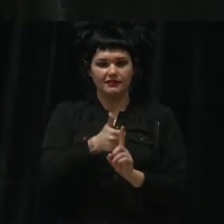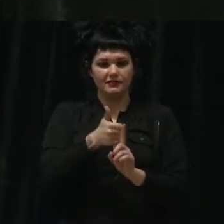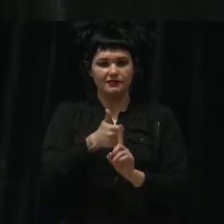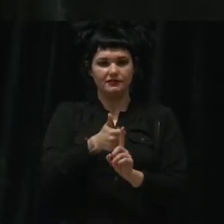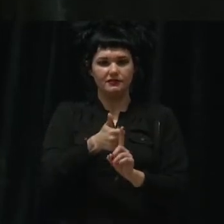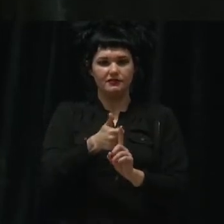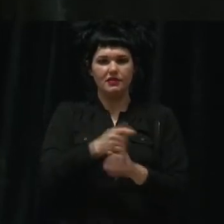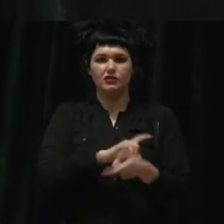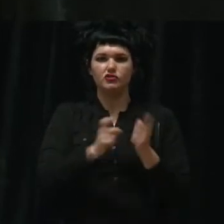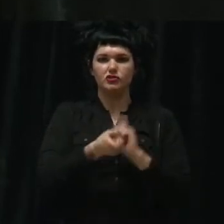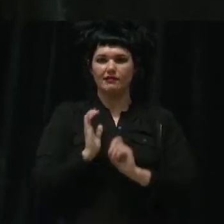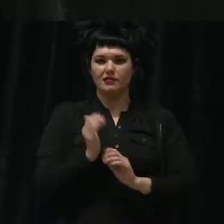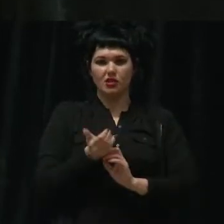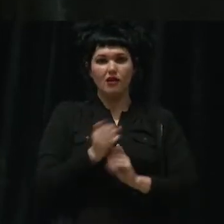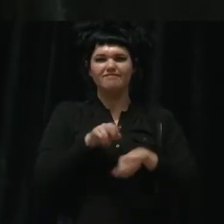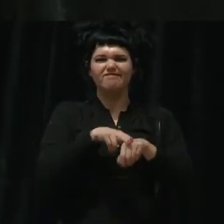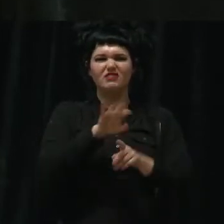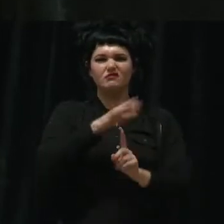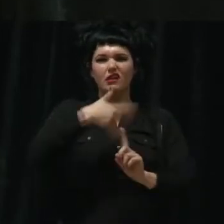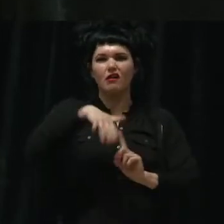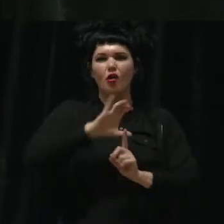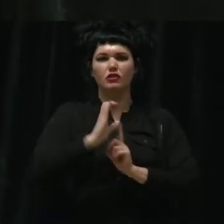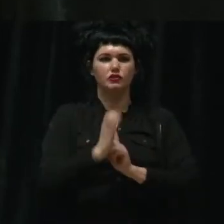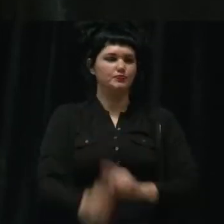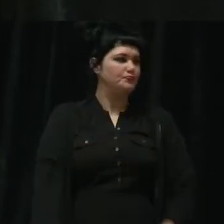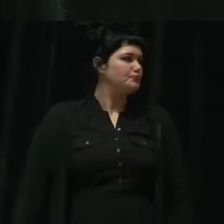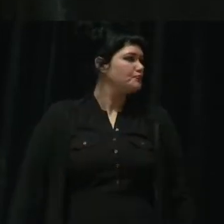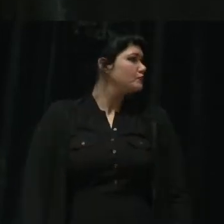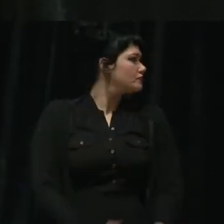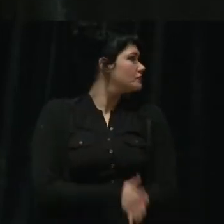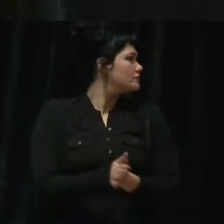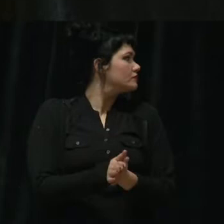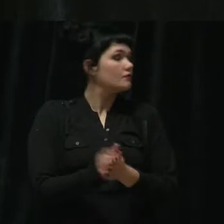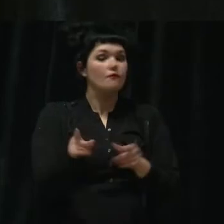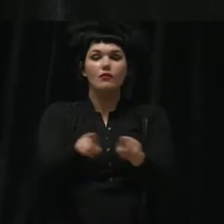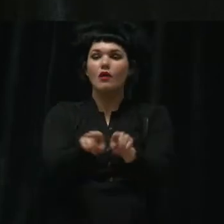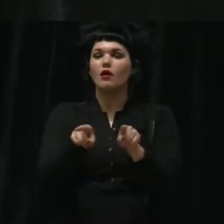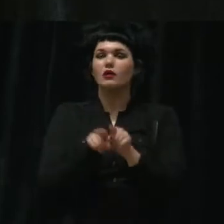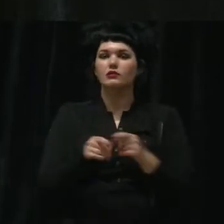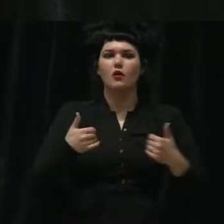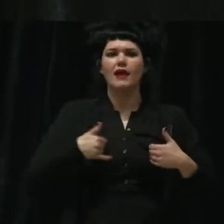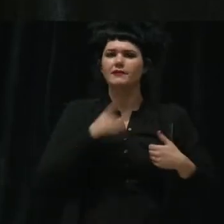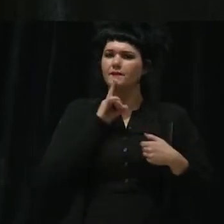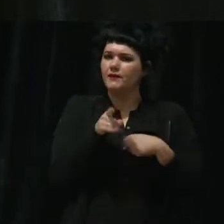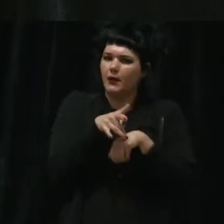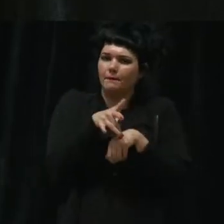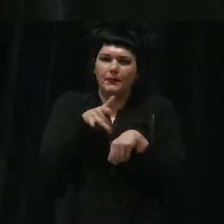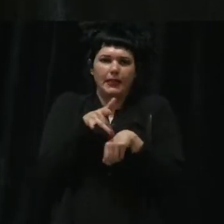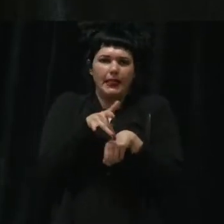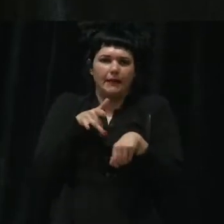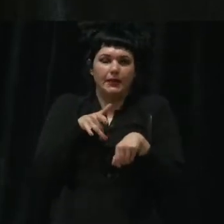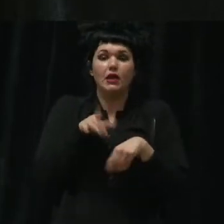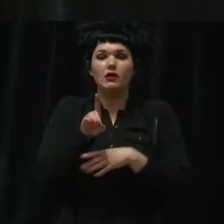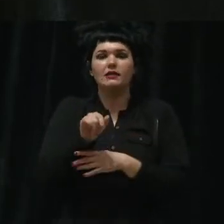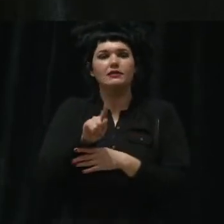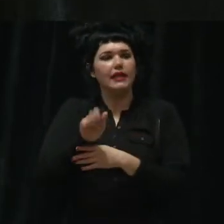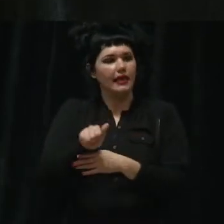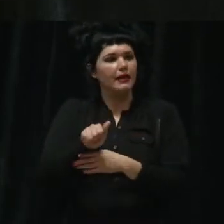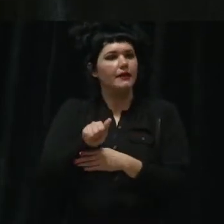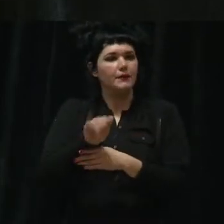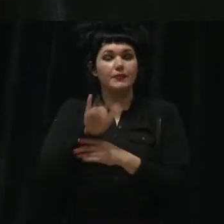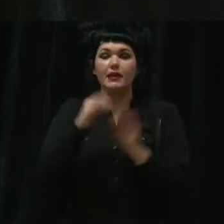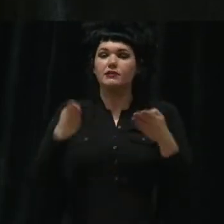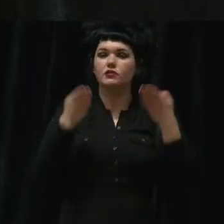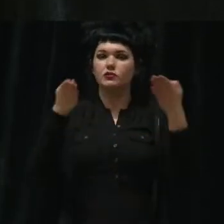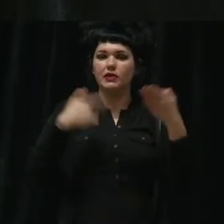nature of the culture. There's also some very preliminary data that suggests that